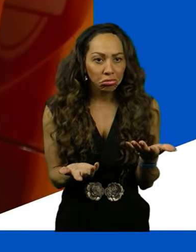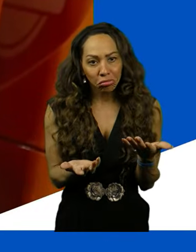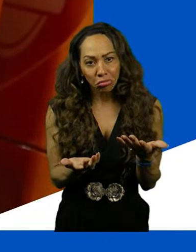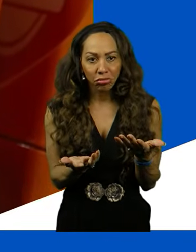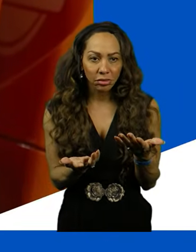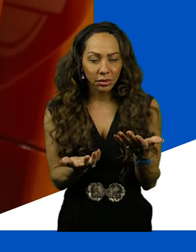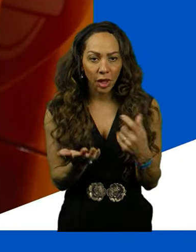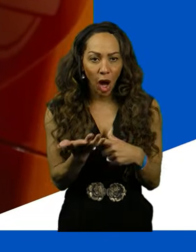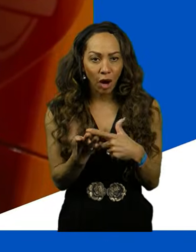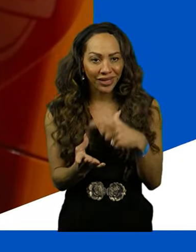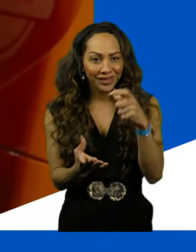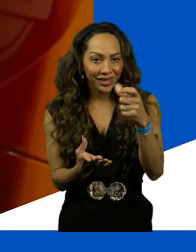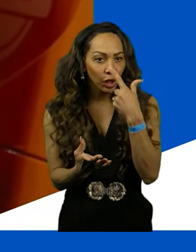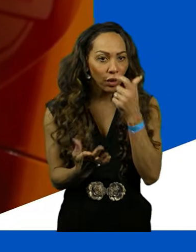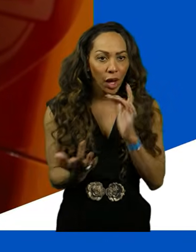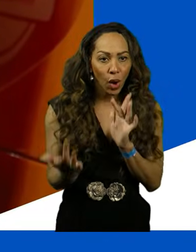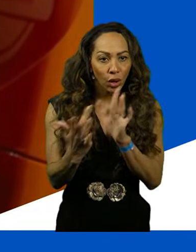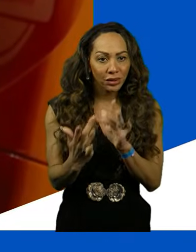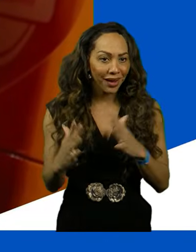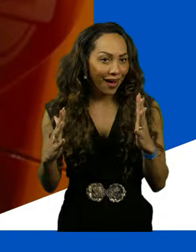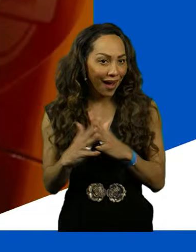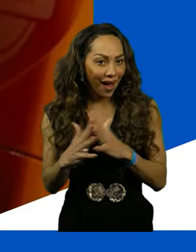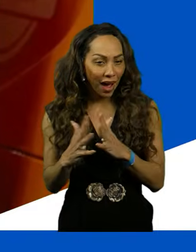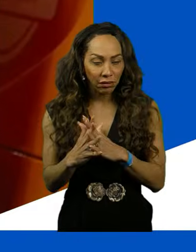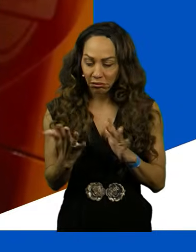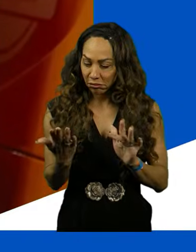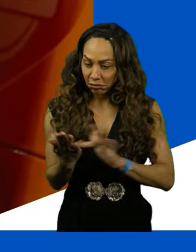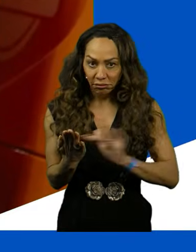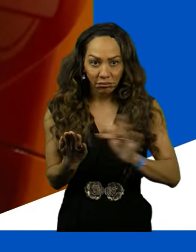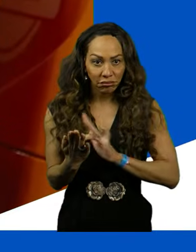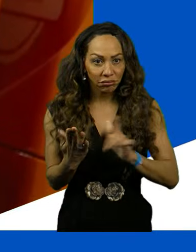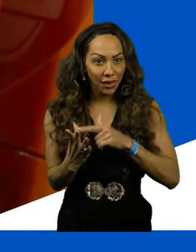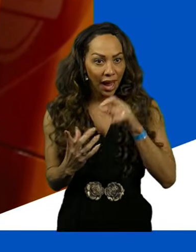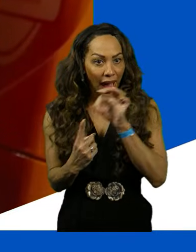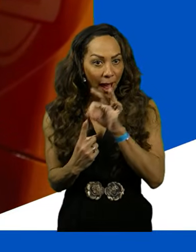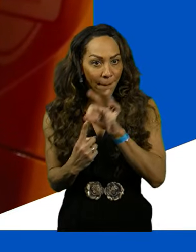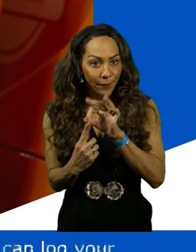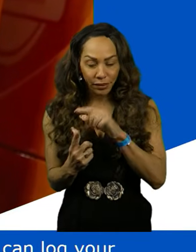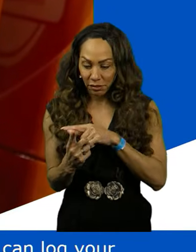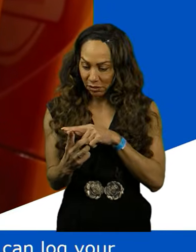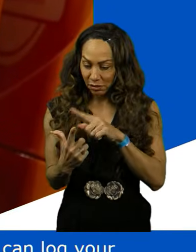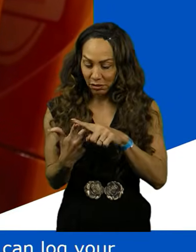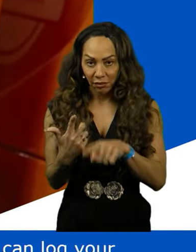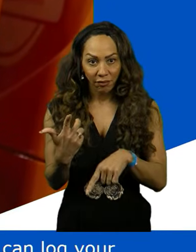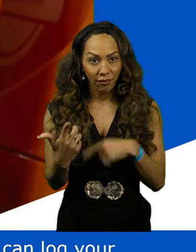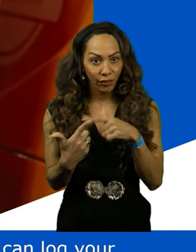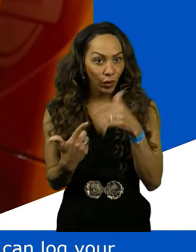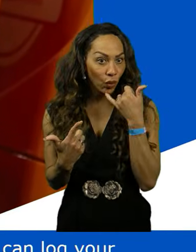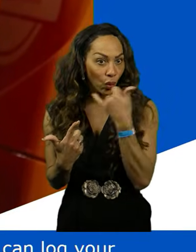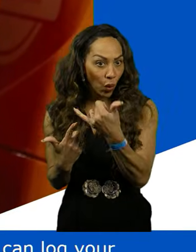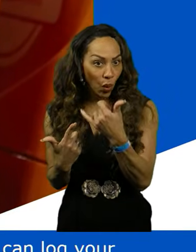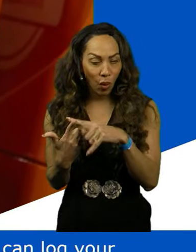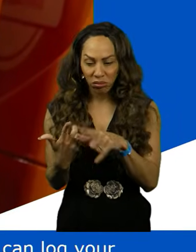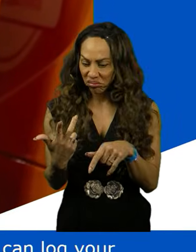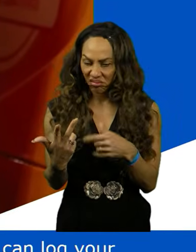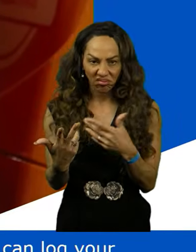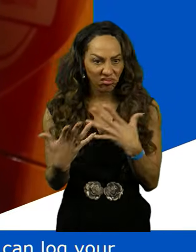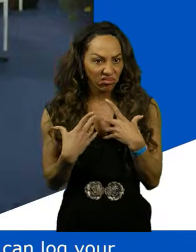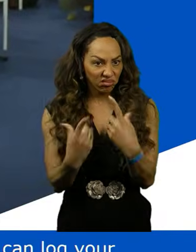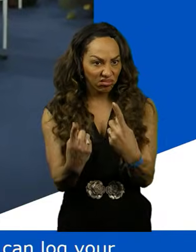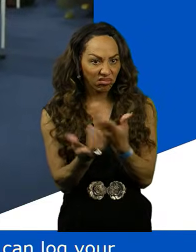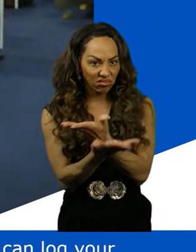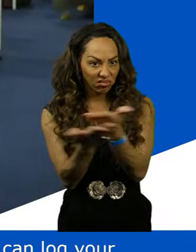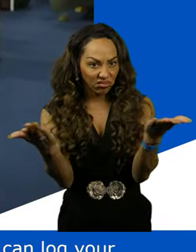RAC now. You can log your breakdown online via your app. You can call us. Just reach out to us in whichever way that you want to.